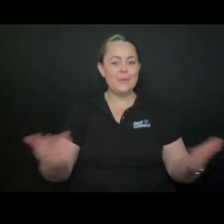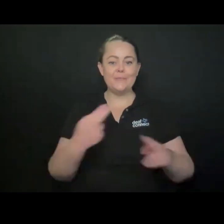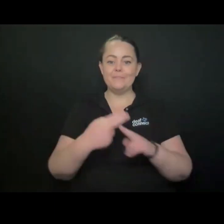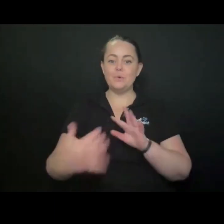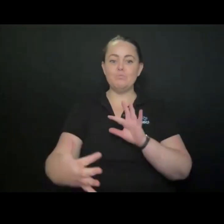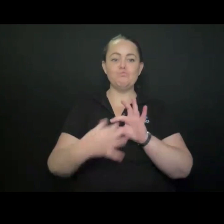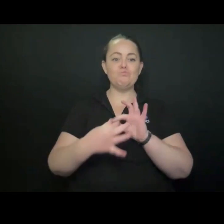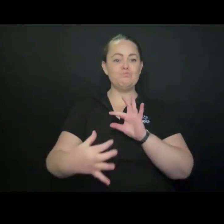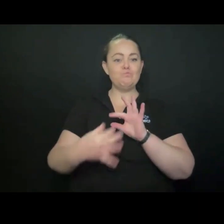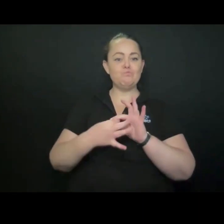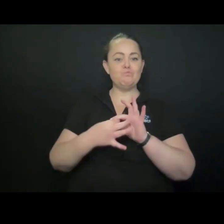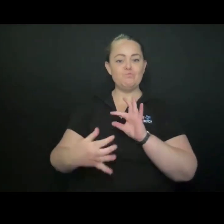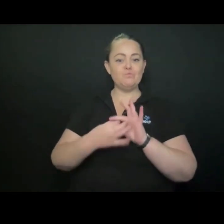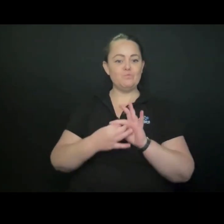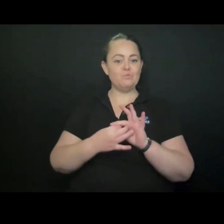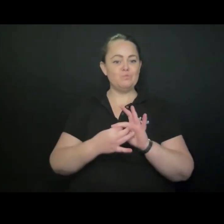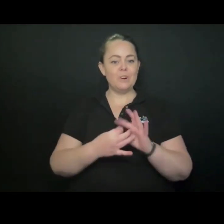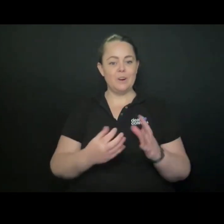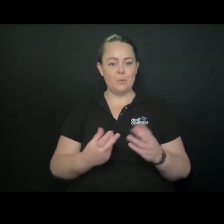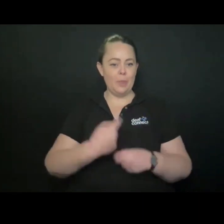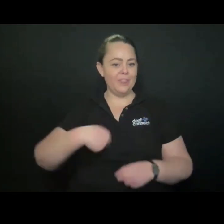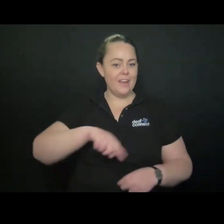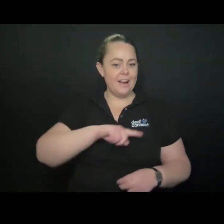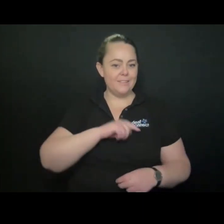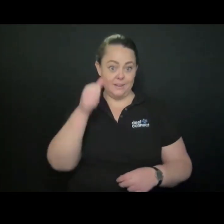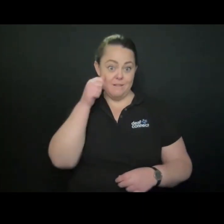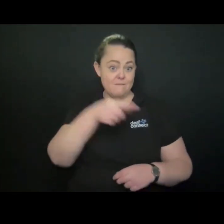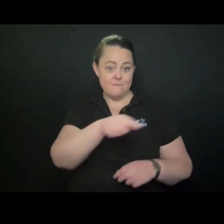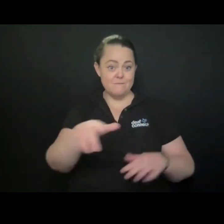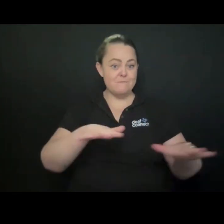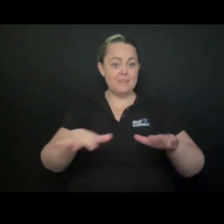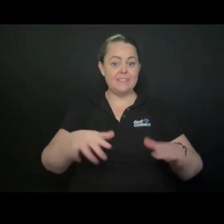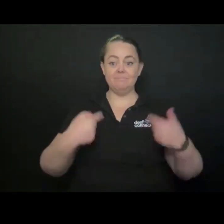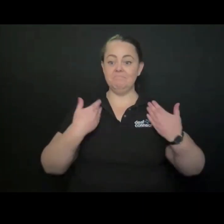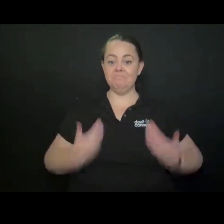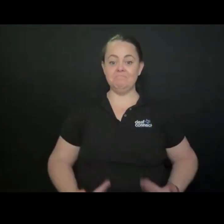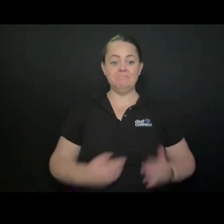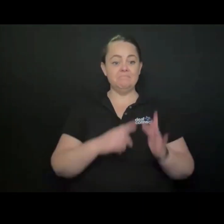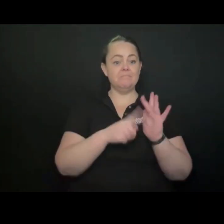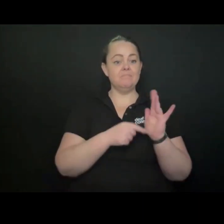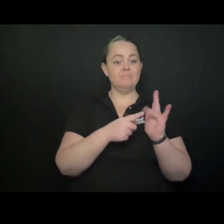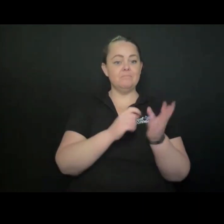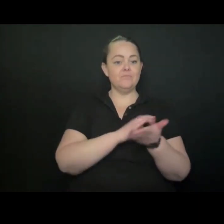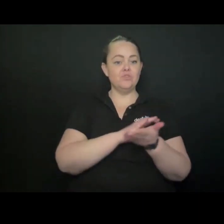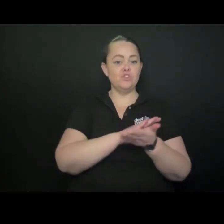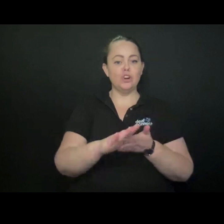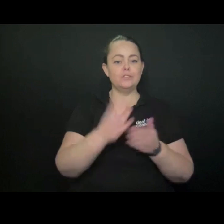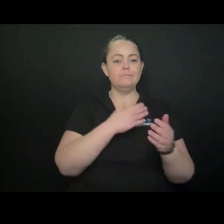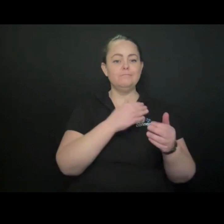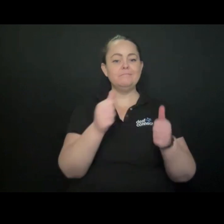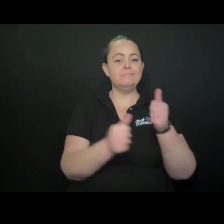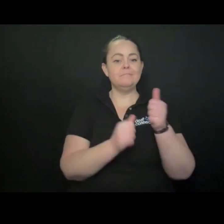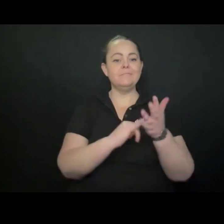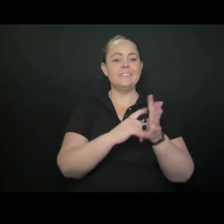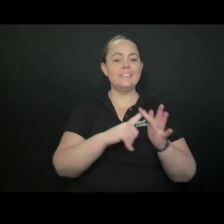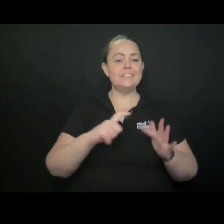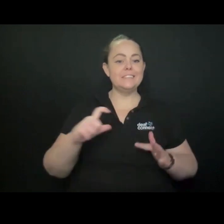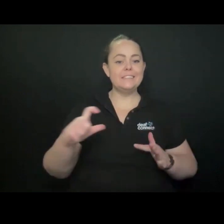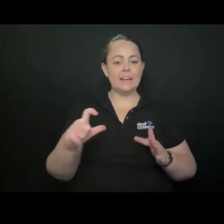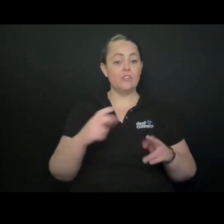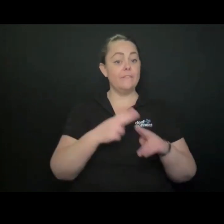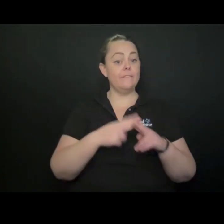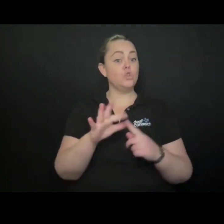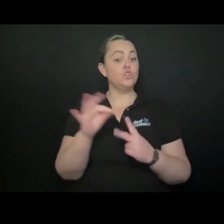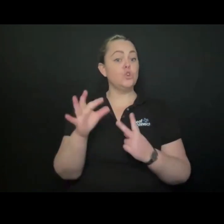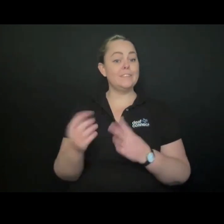with us. I know how busy you all are. My name is Josh Maldon. I'm the Assistant Secretary of the Choice and Transparency